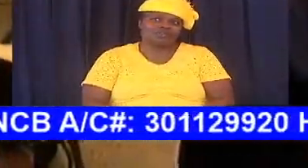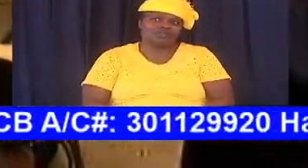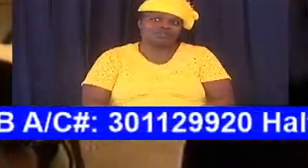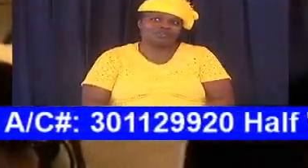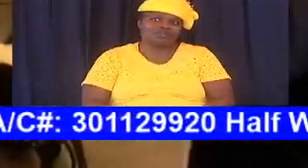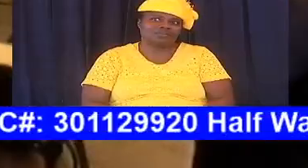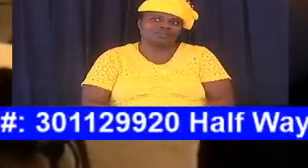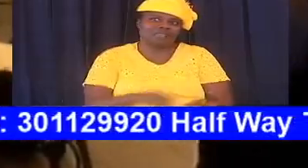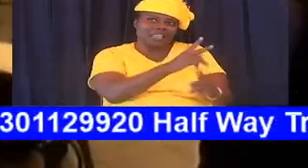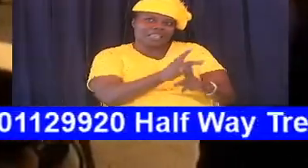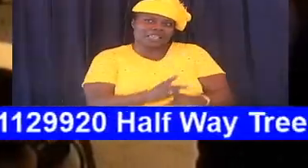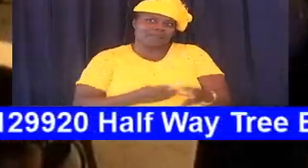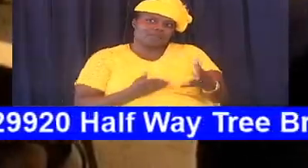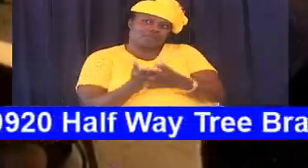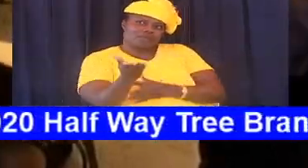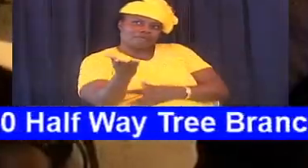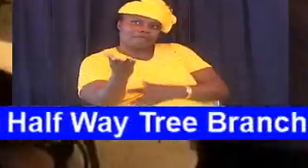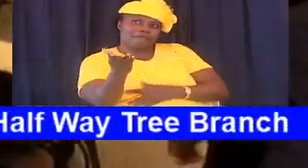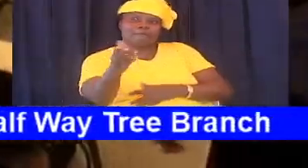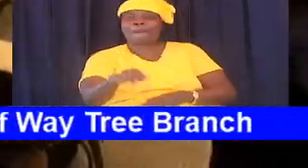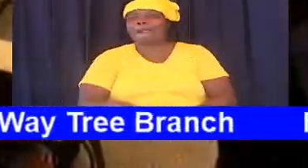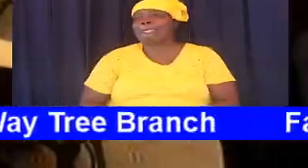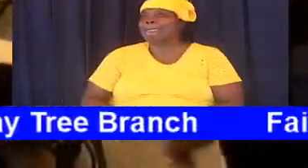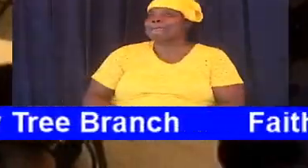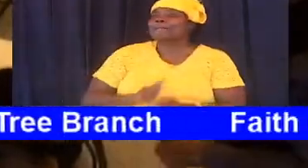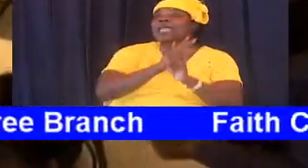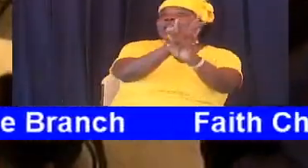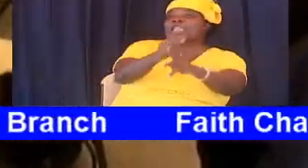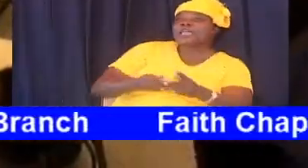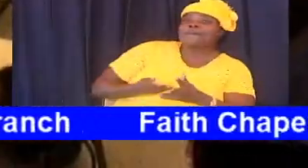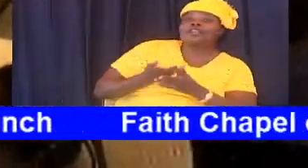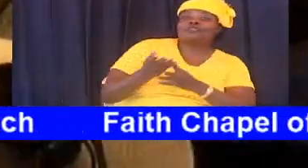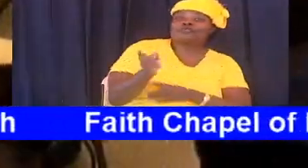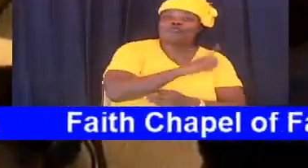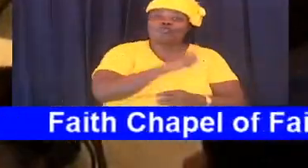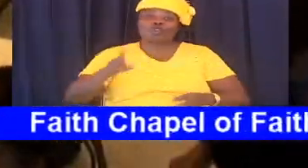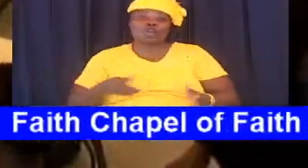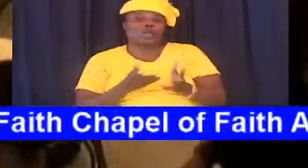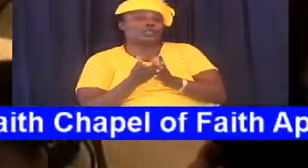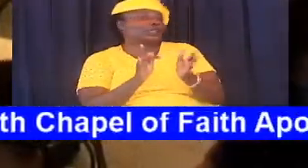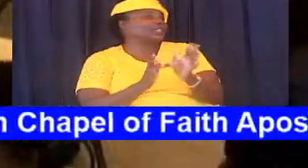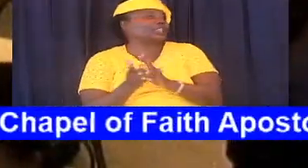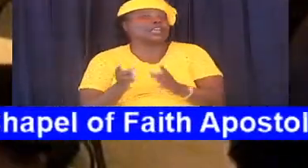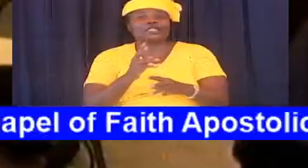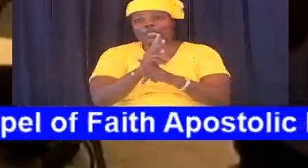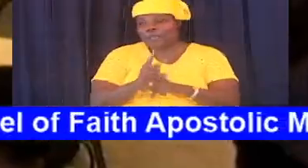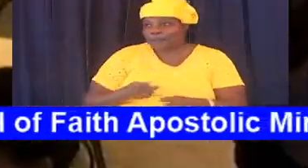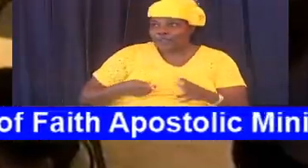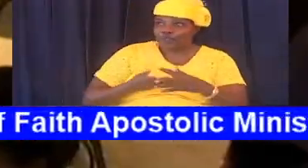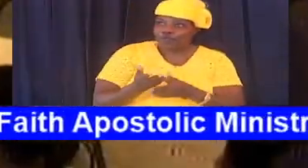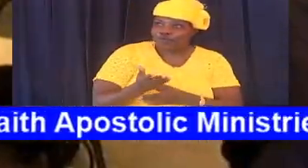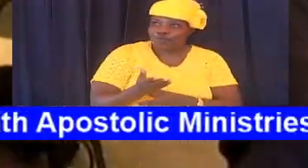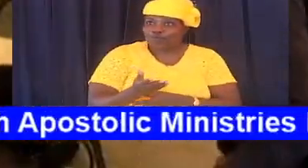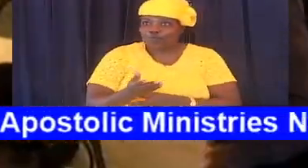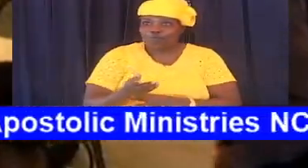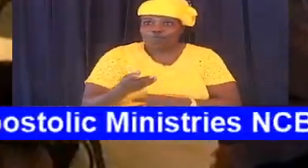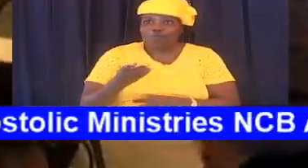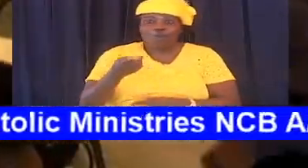true, Lord Jesus, keep me true. Keep me true, Lord Jesus, keep me